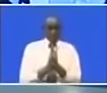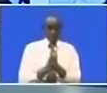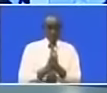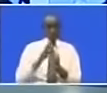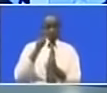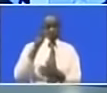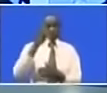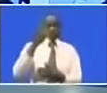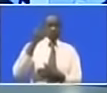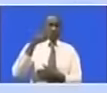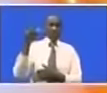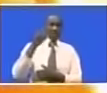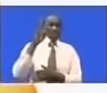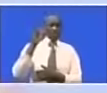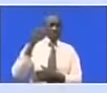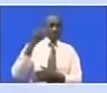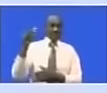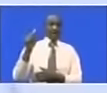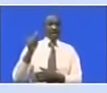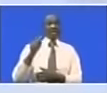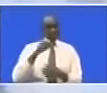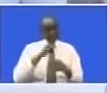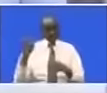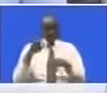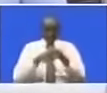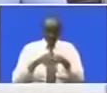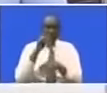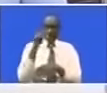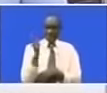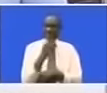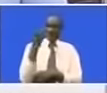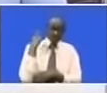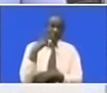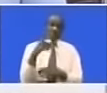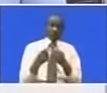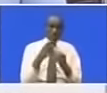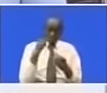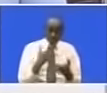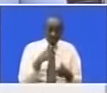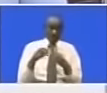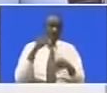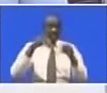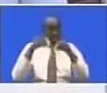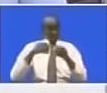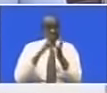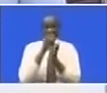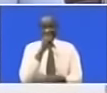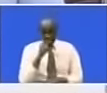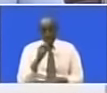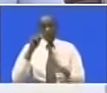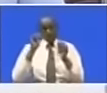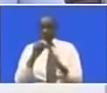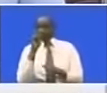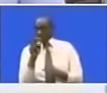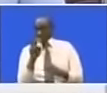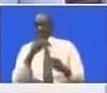Remember, they're the ones who gave us that poll a little over a month ago. regarding the elections in Tanzania. So we'll see if the